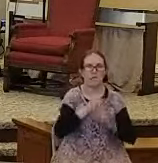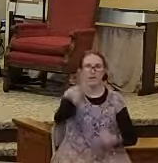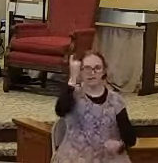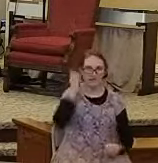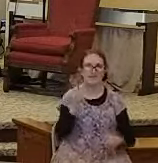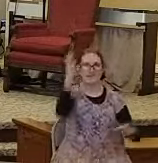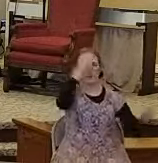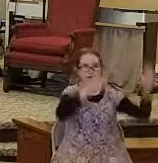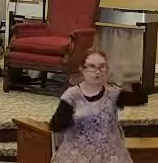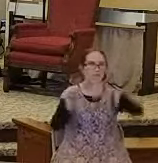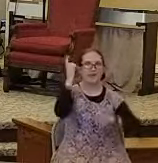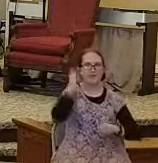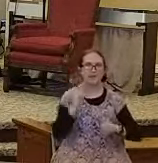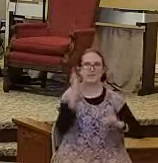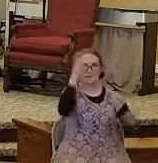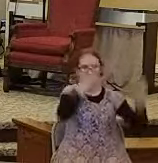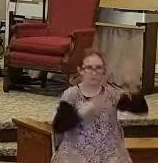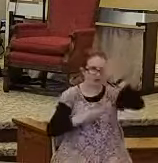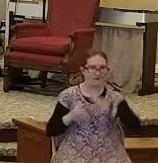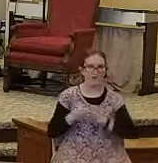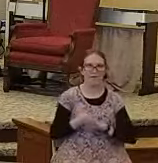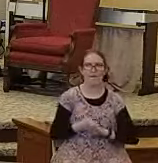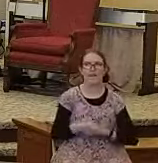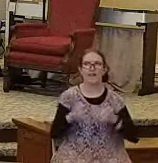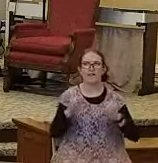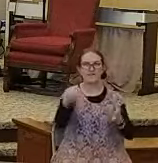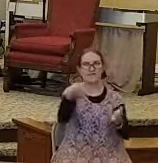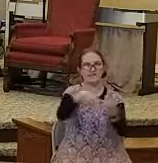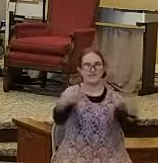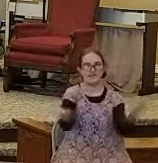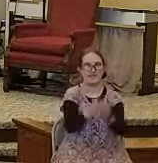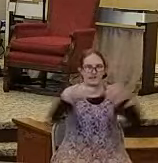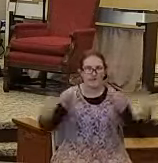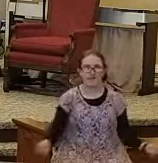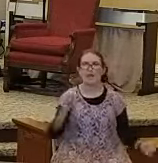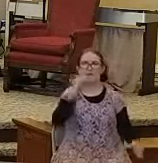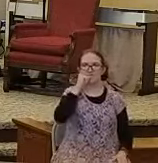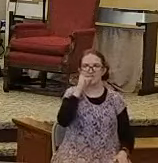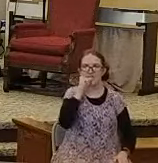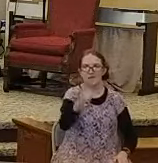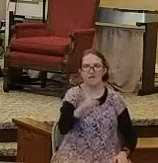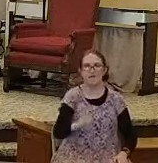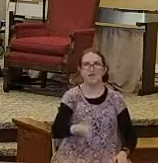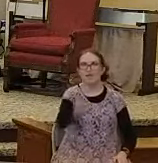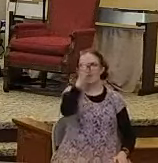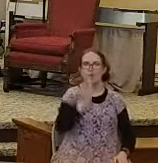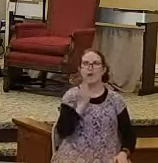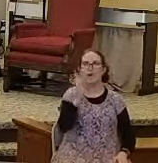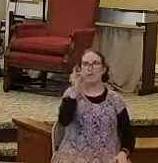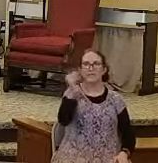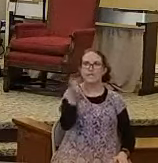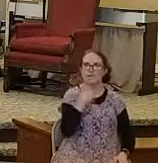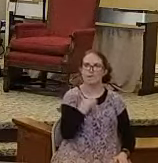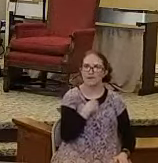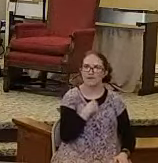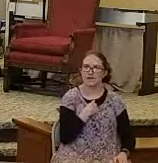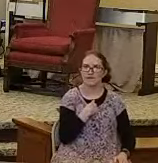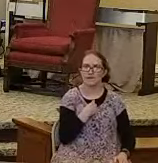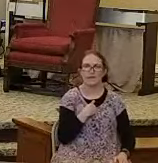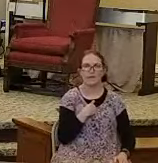Because of the storm, because of the trial, I can stand here now and tell you, amen, if God did it for me,